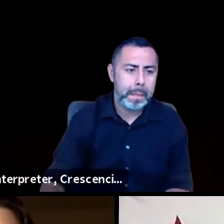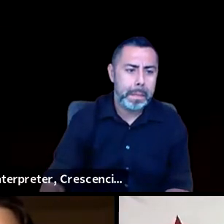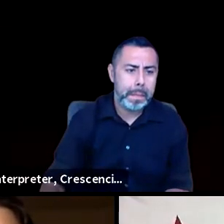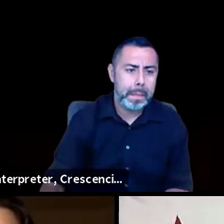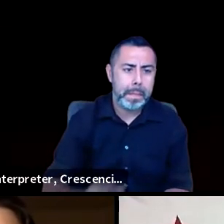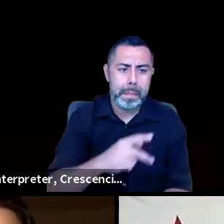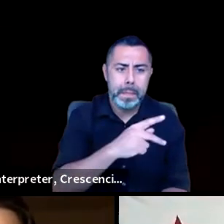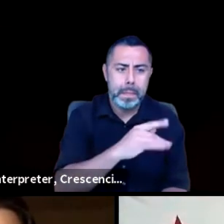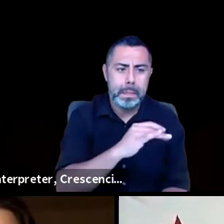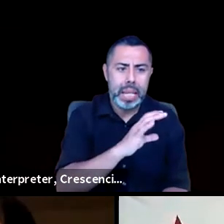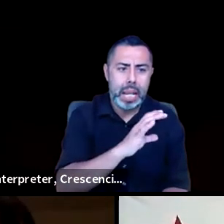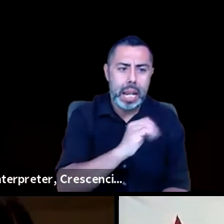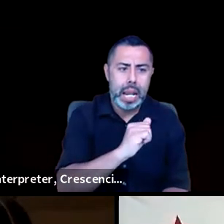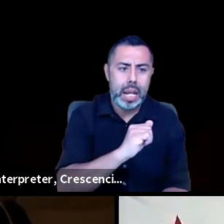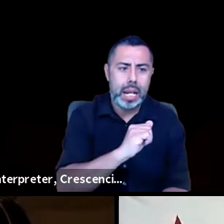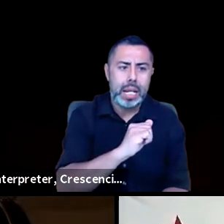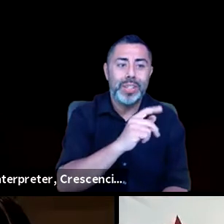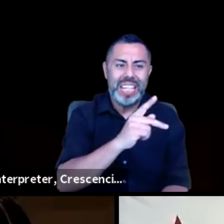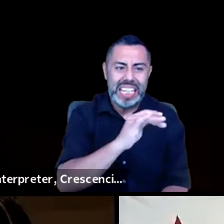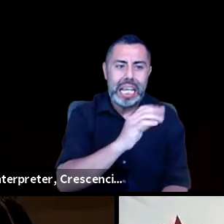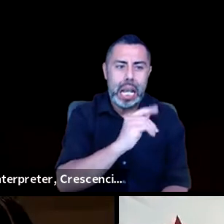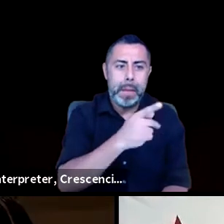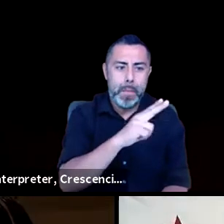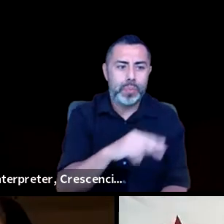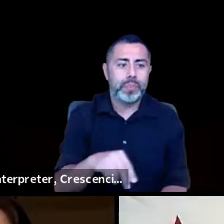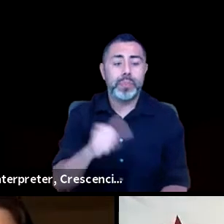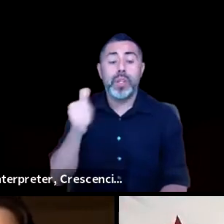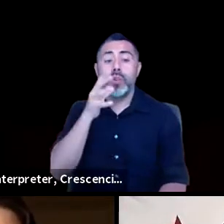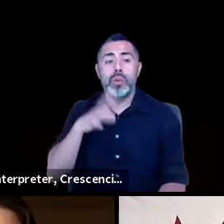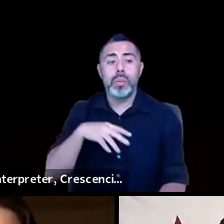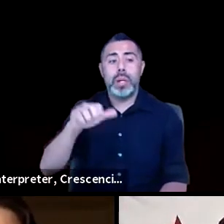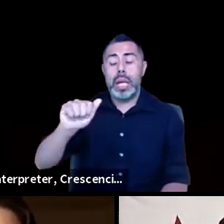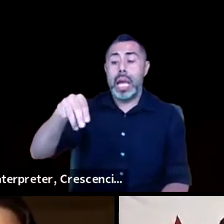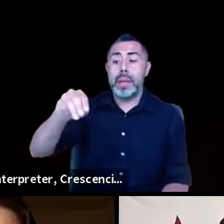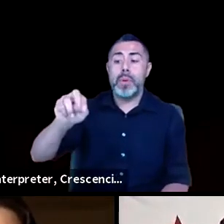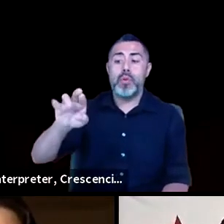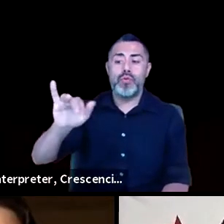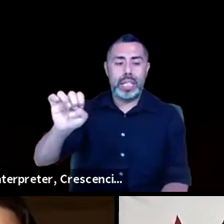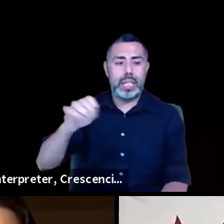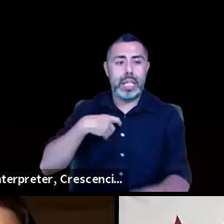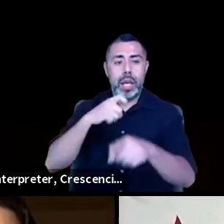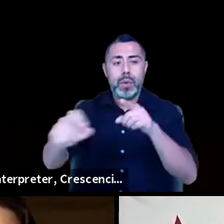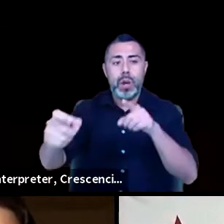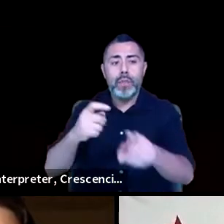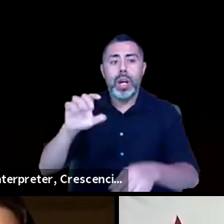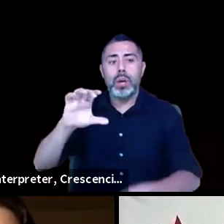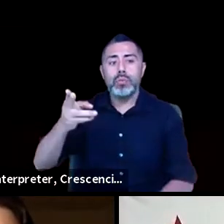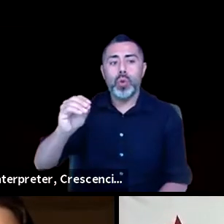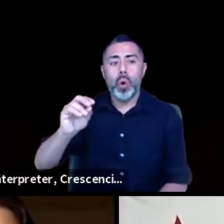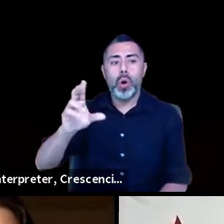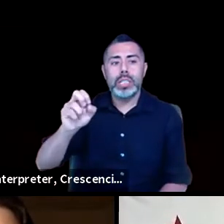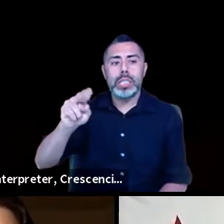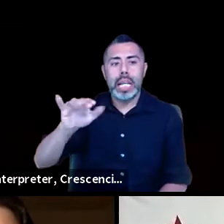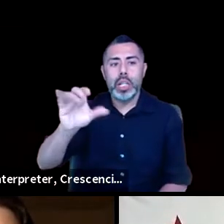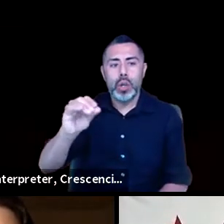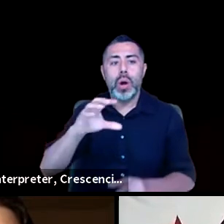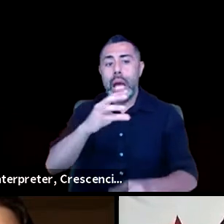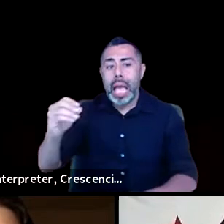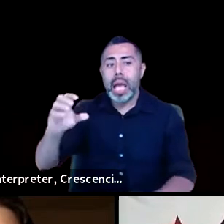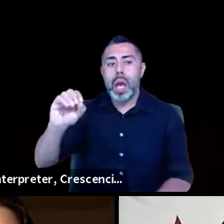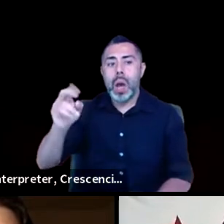Anne-Marie Lonsdale calling from Chochenyo and Ohlone land, these people who still thrive here in